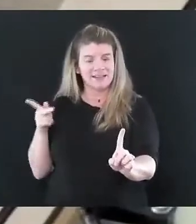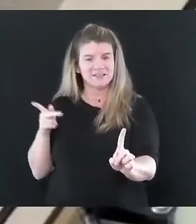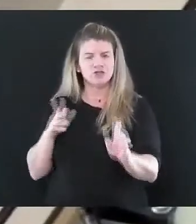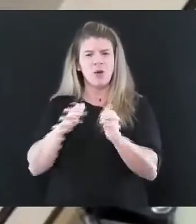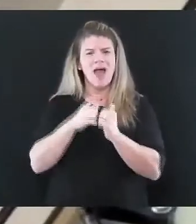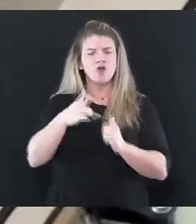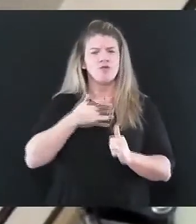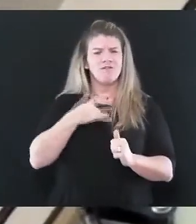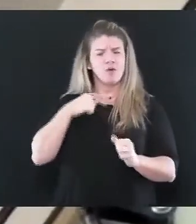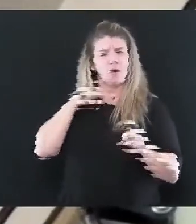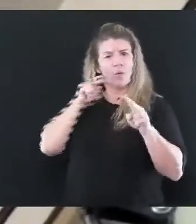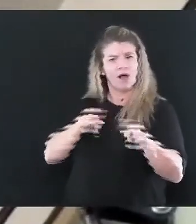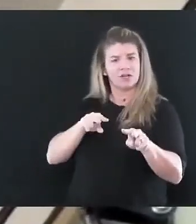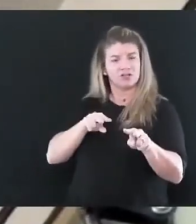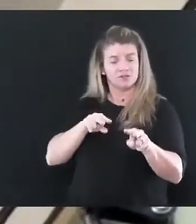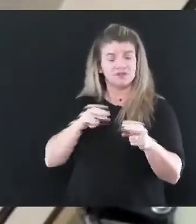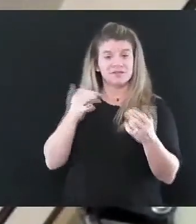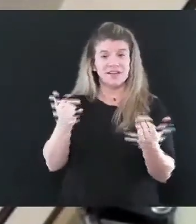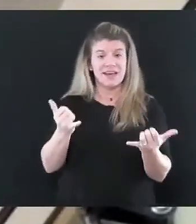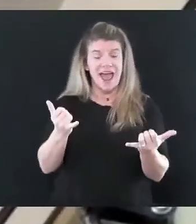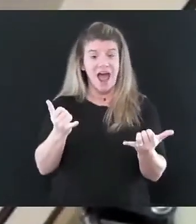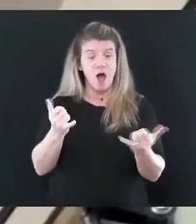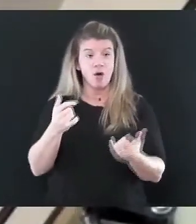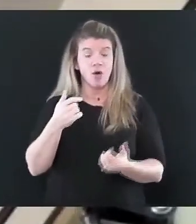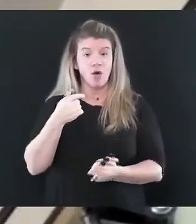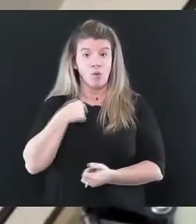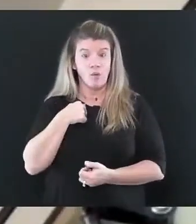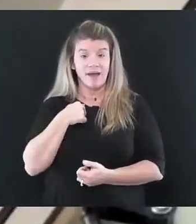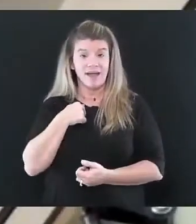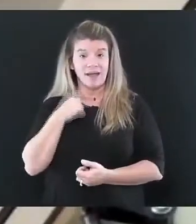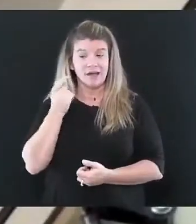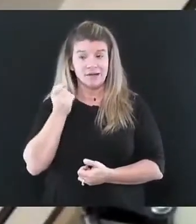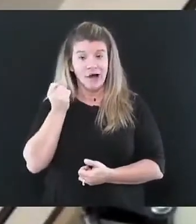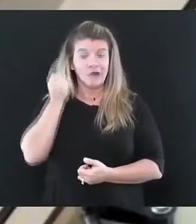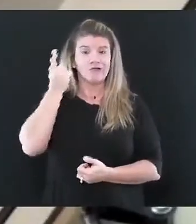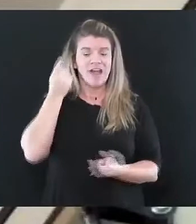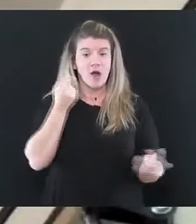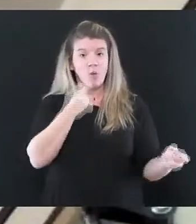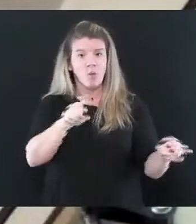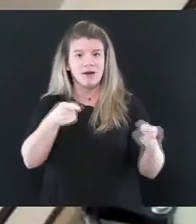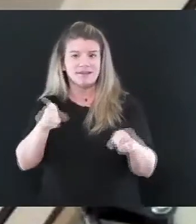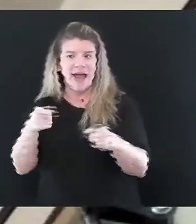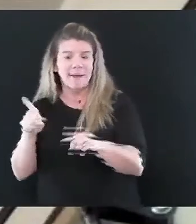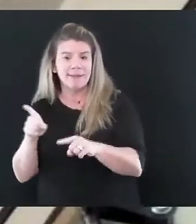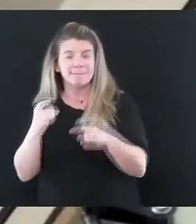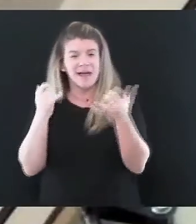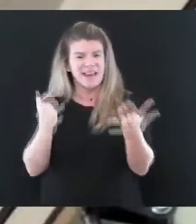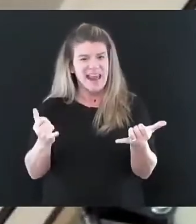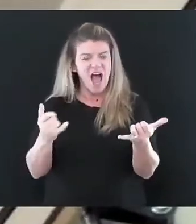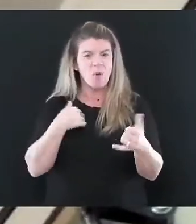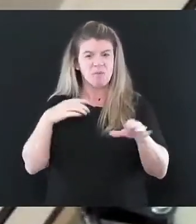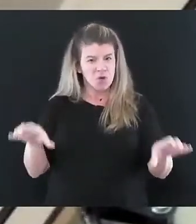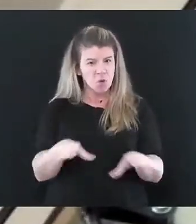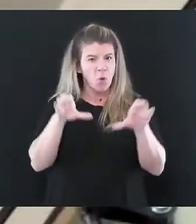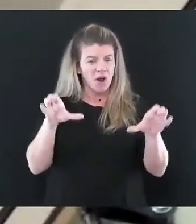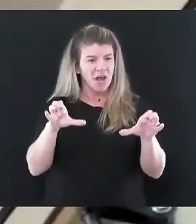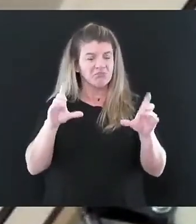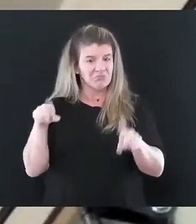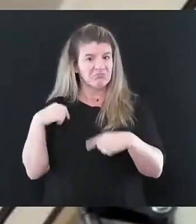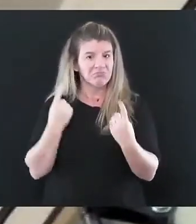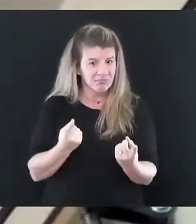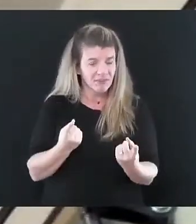especially since obviously it's come under fire recently, but with a couple weeks under our belts, I assume we